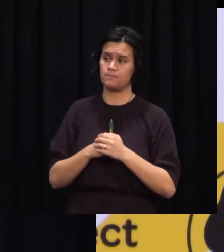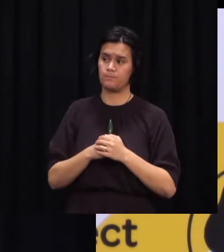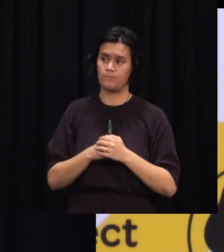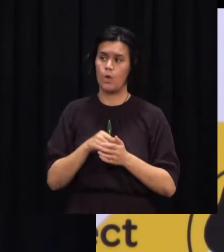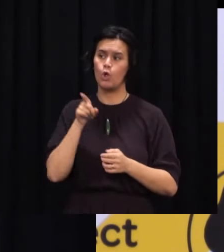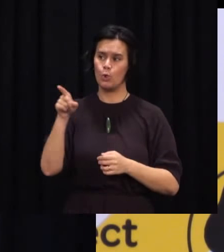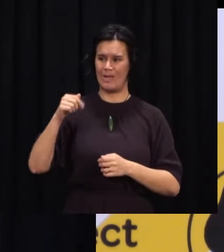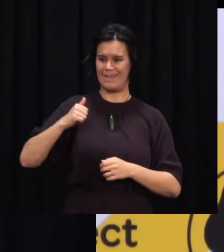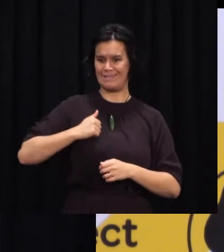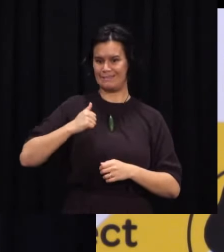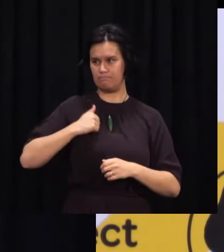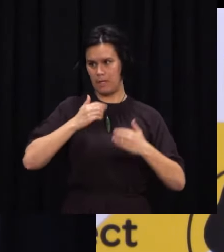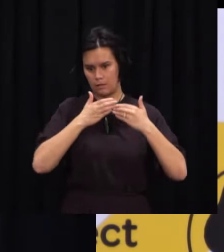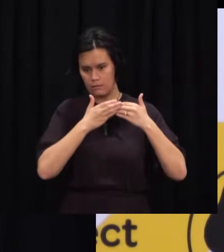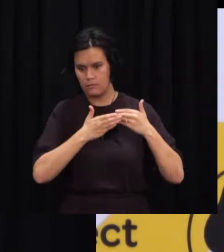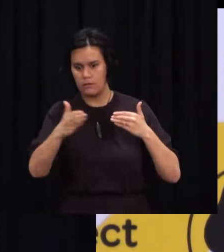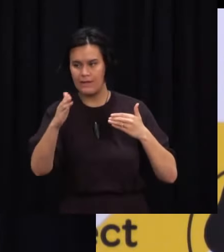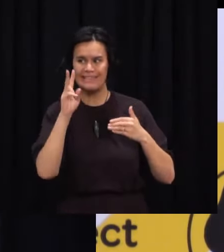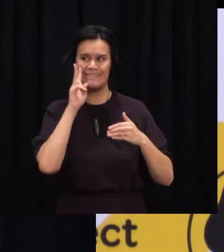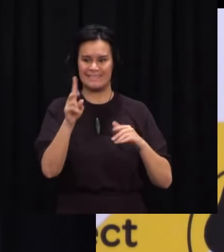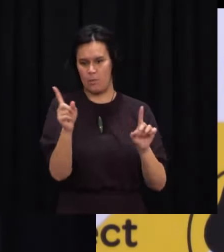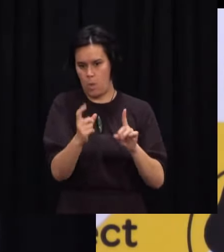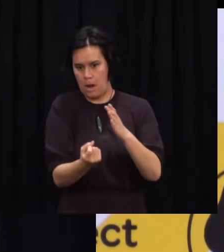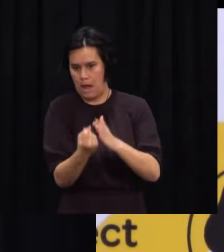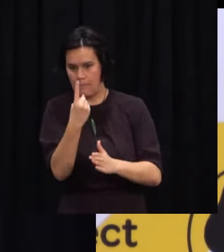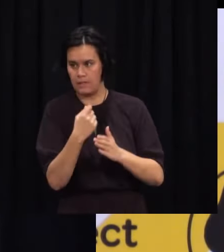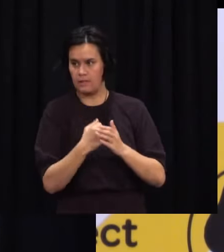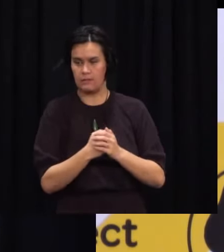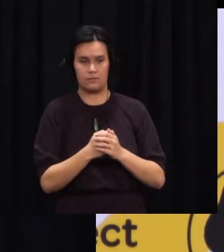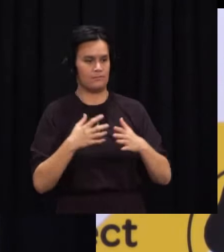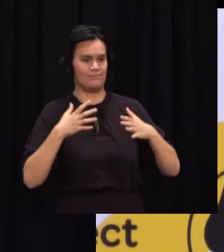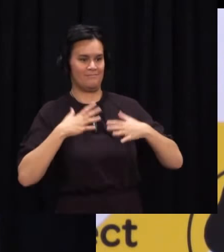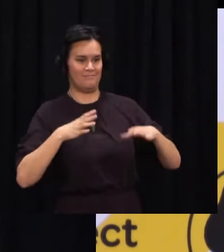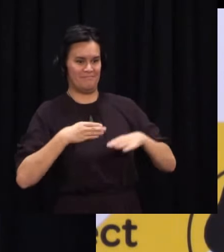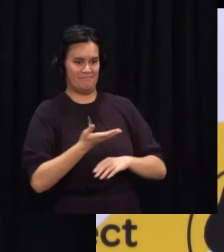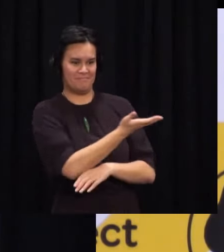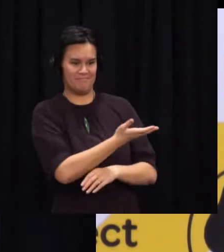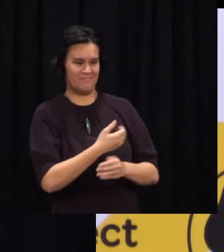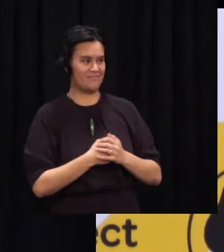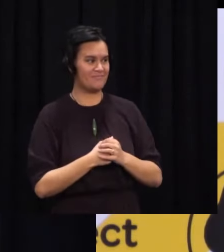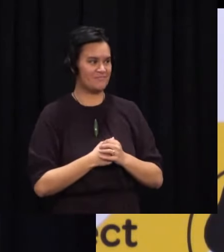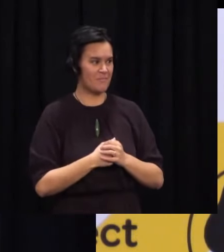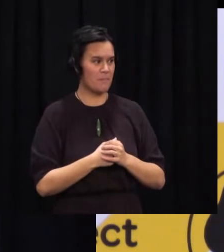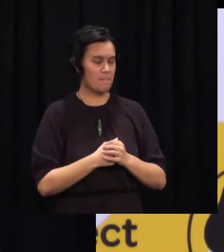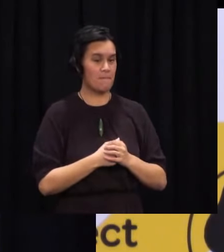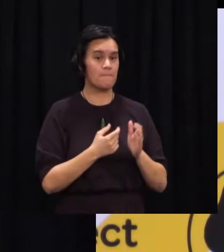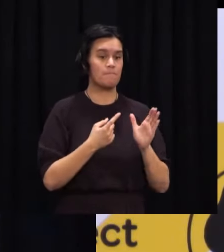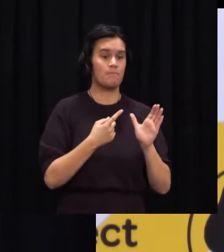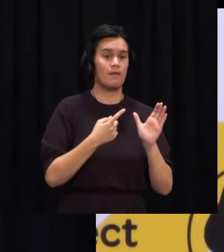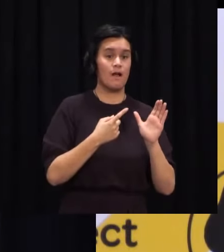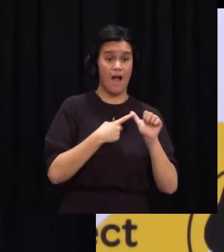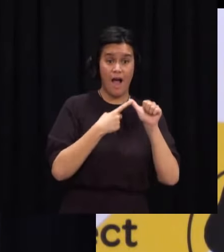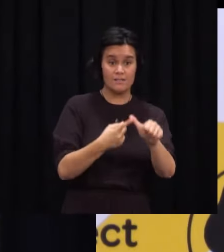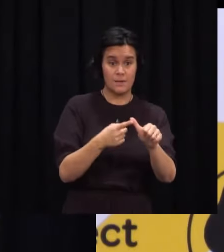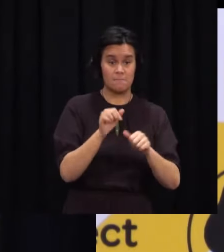over the next fortnight? That would be a question for Dr. Bloomfield. Yeah, to continue